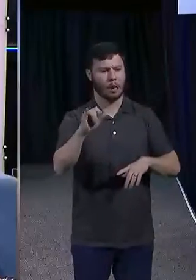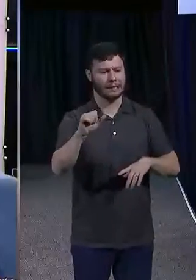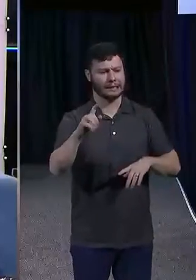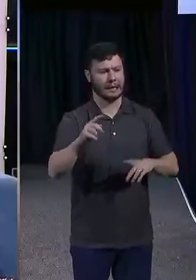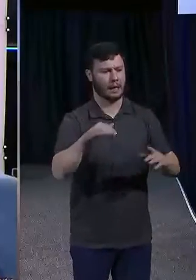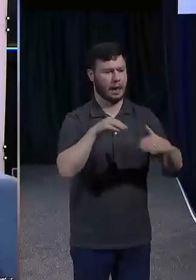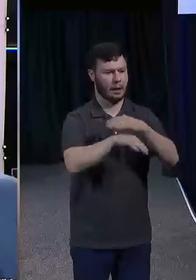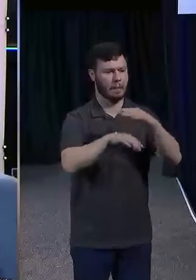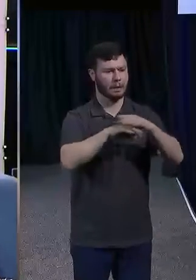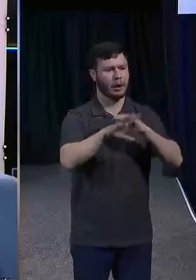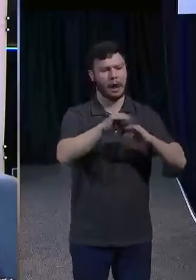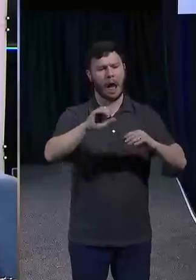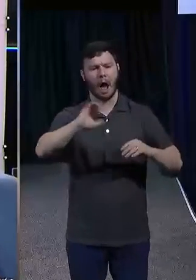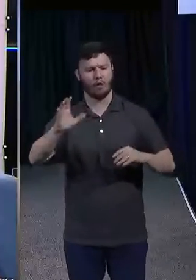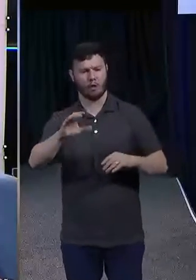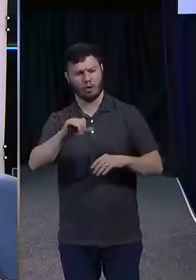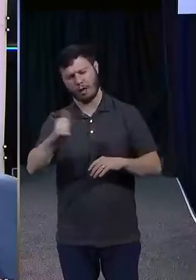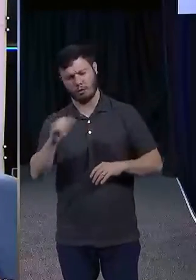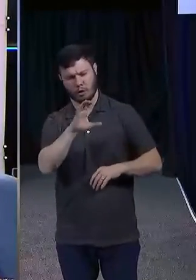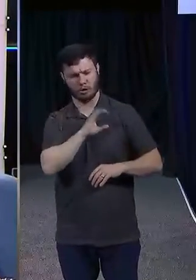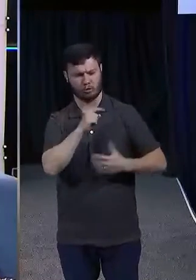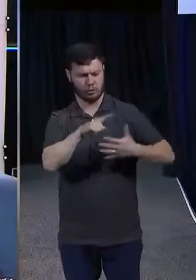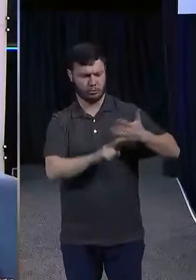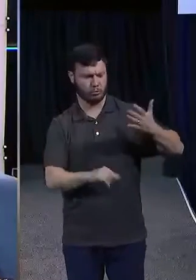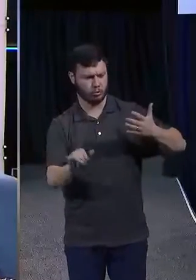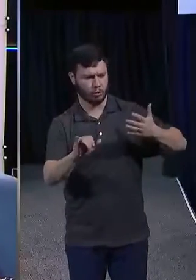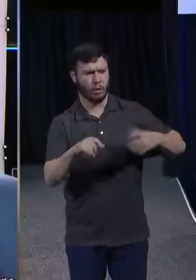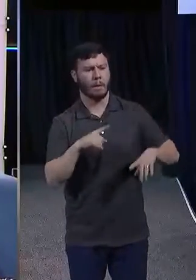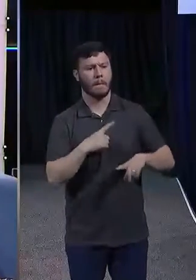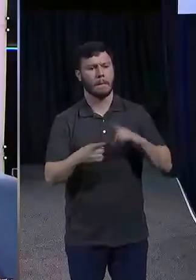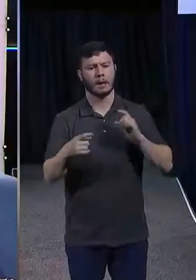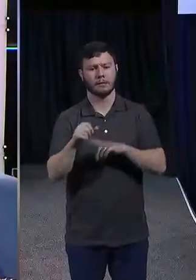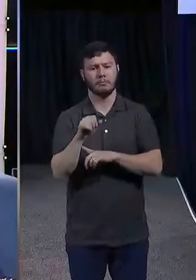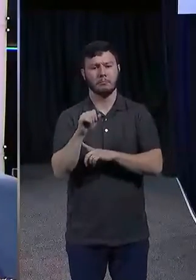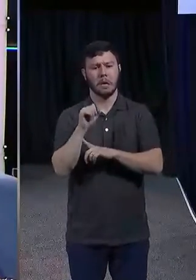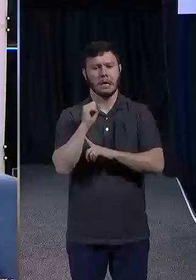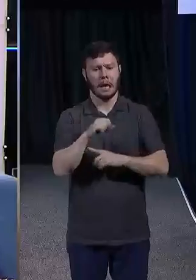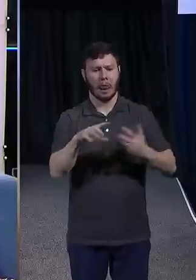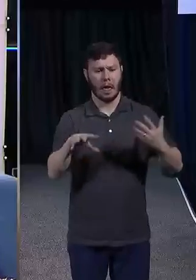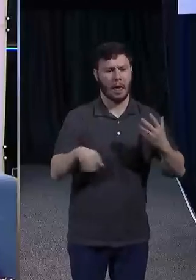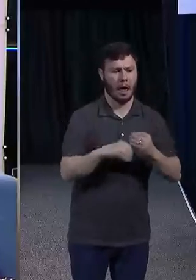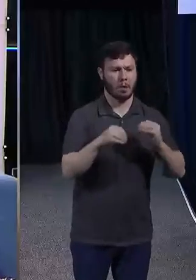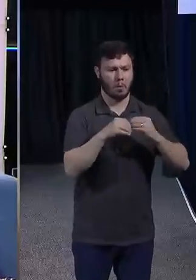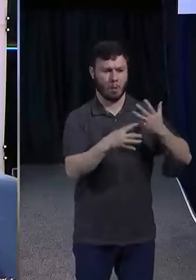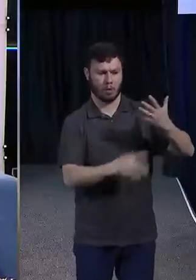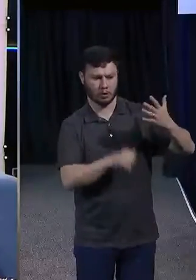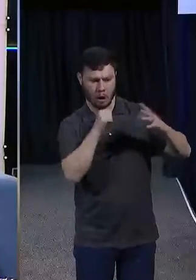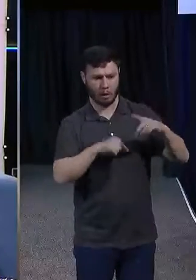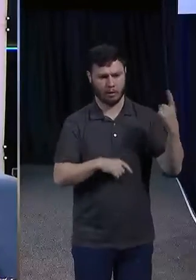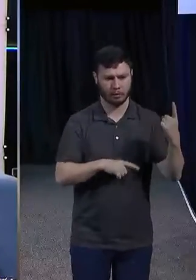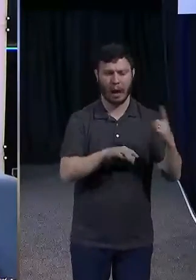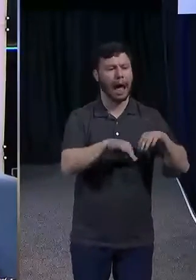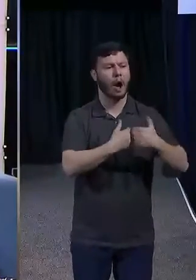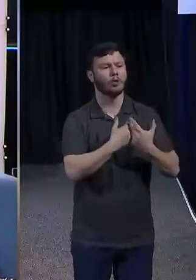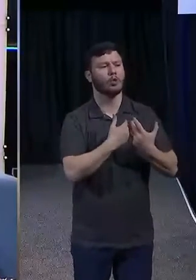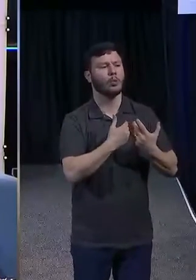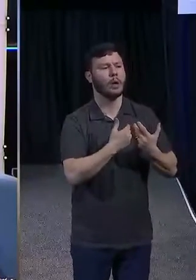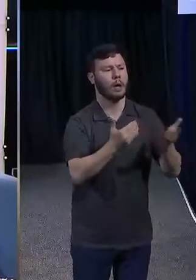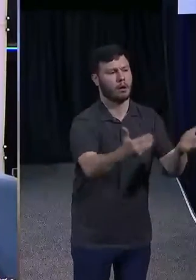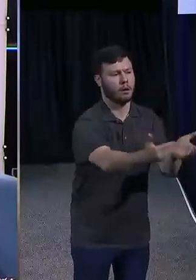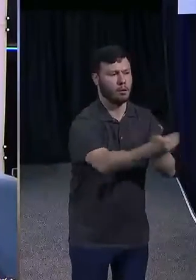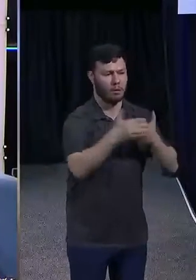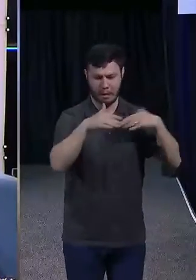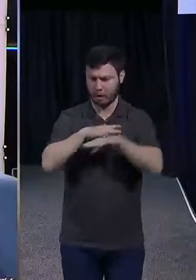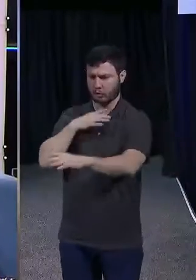other characteristics. But it can mean more than this. So it's not just how do people get into our